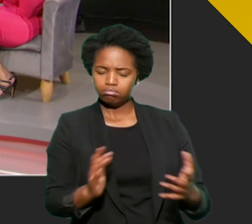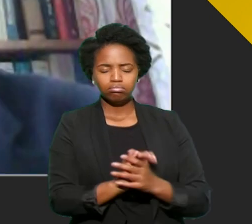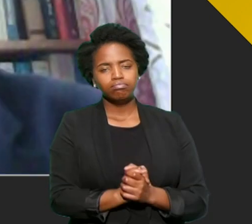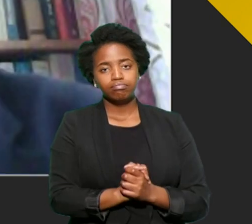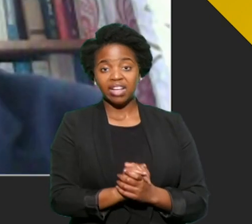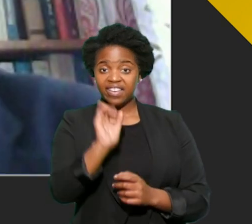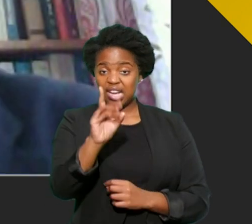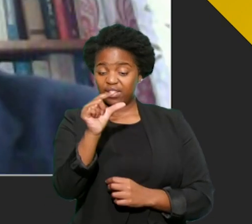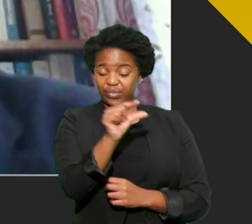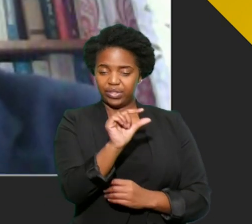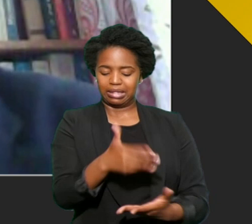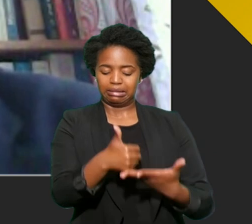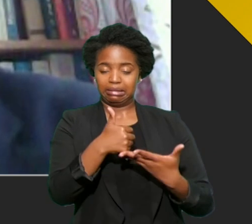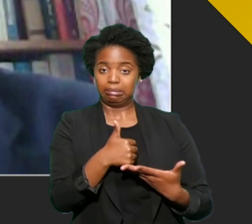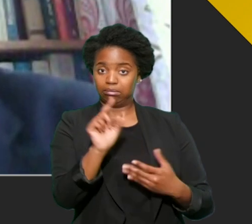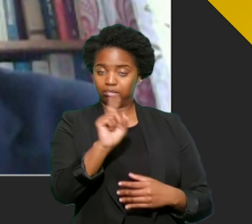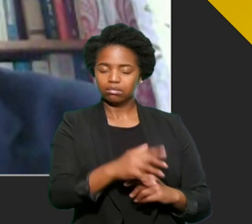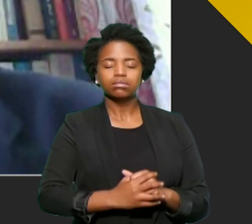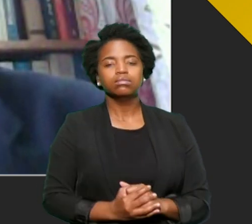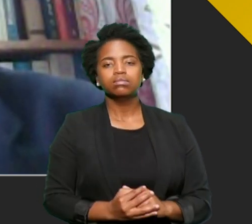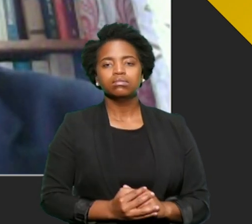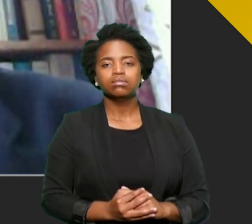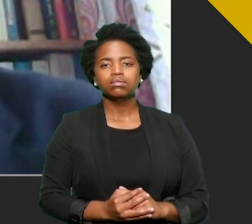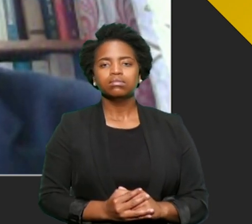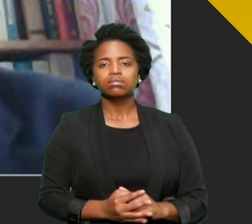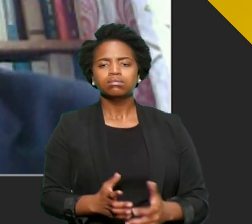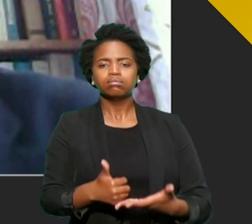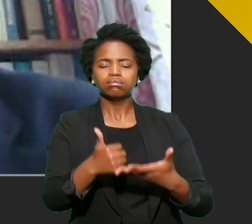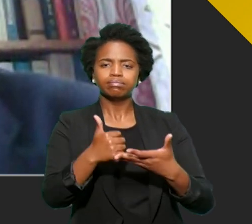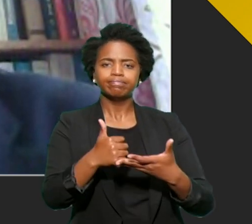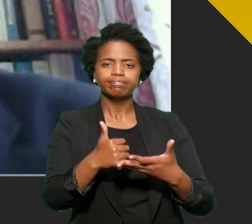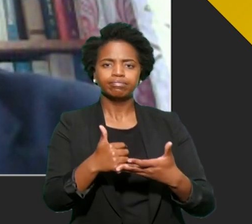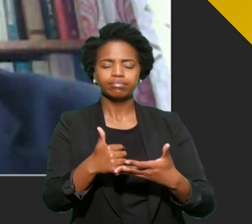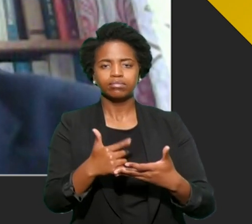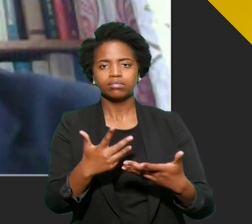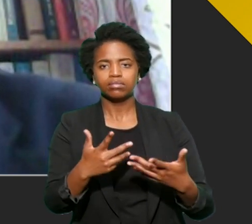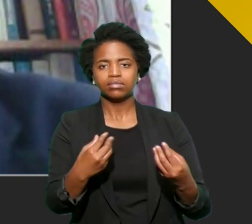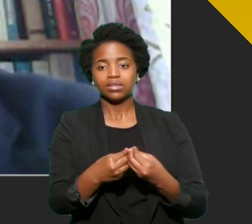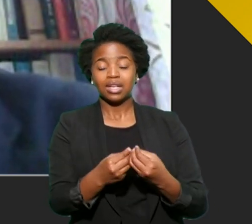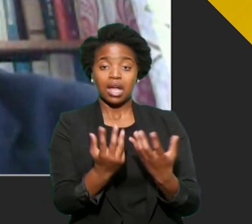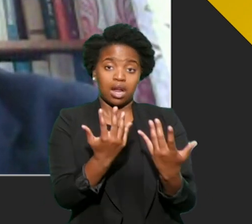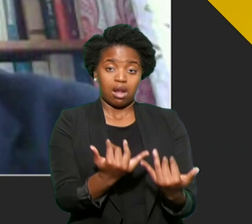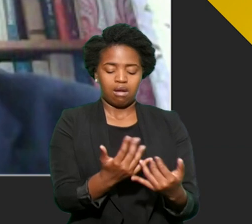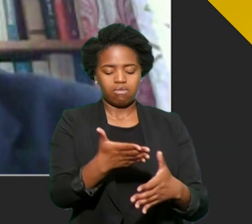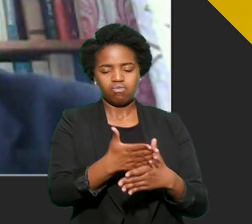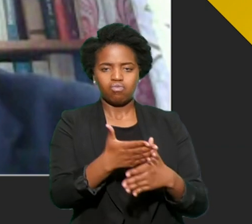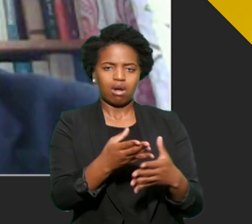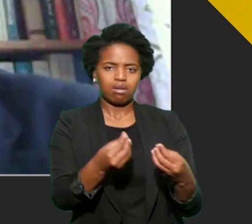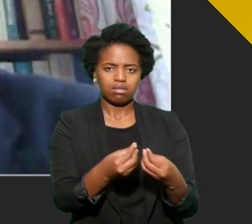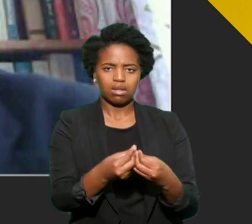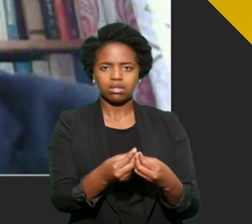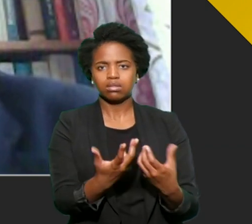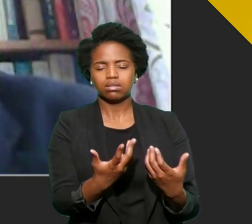5G helps to reduce the latency, that is a delay between your handset